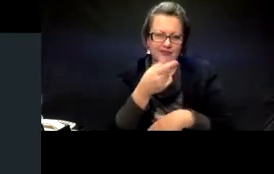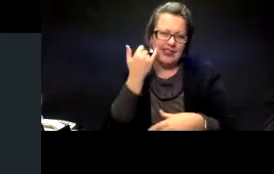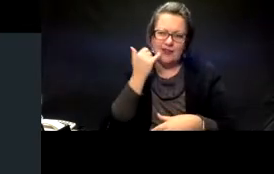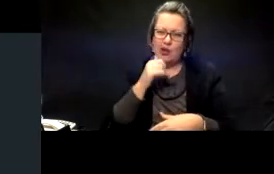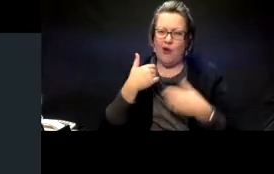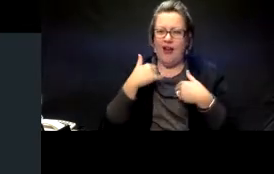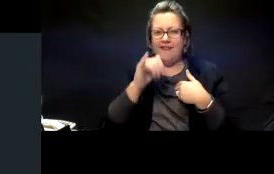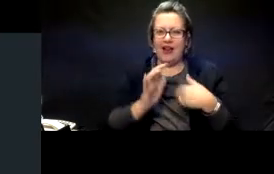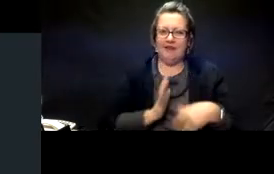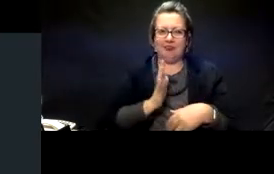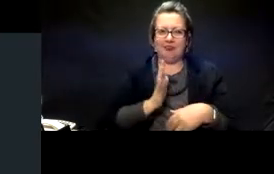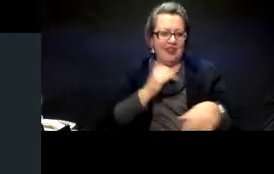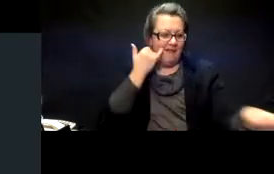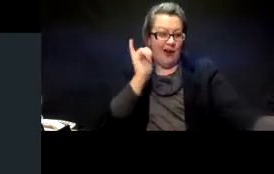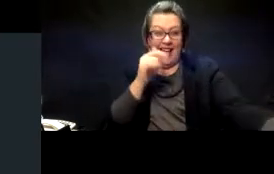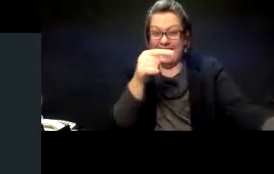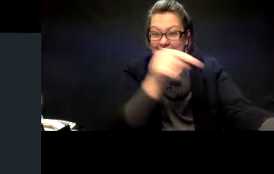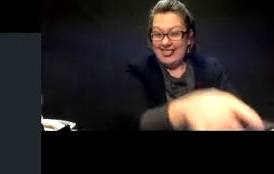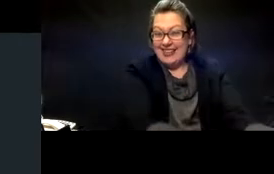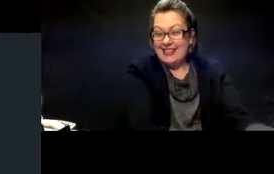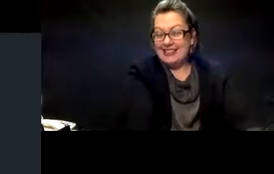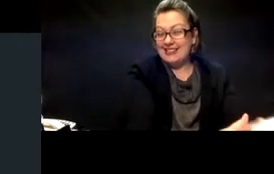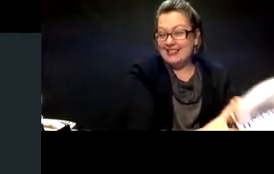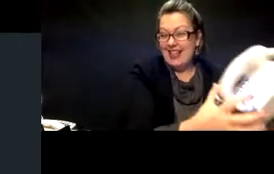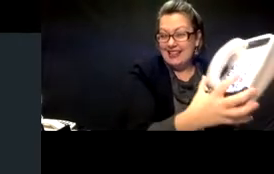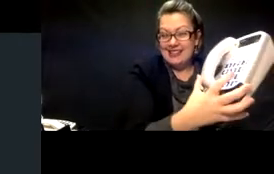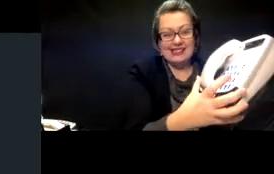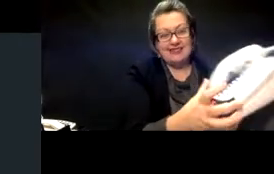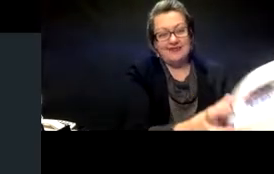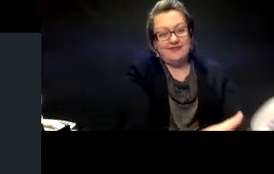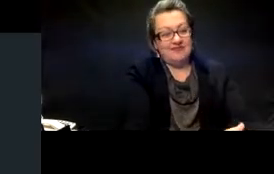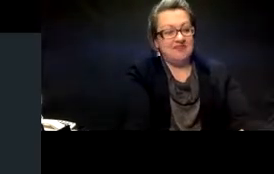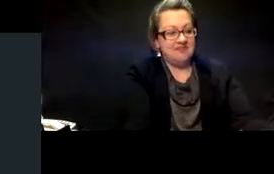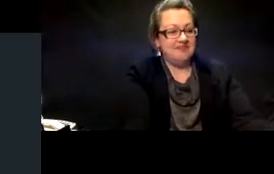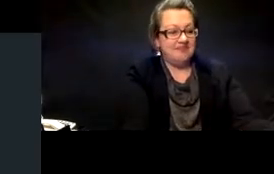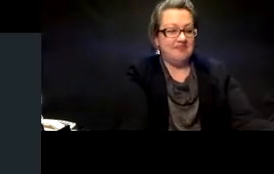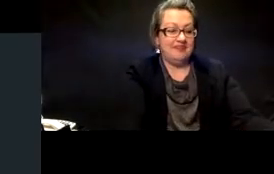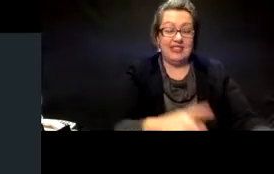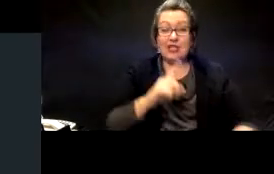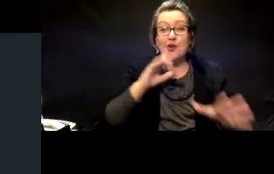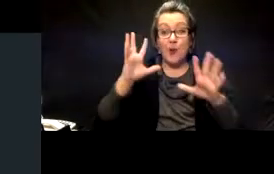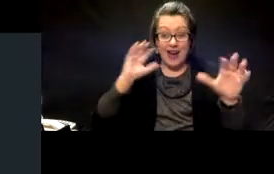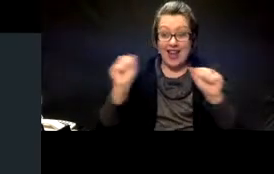give more sound that the phone doesn't have, like a phone like this.